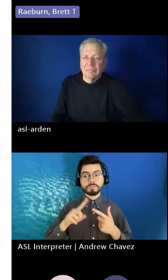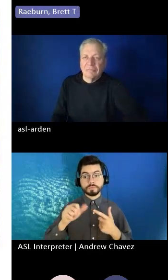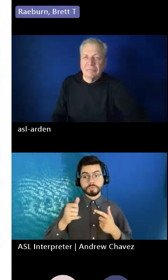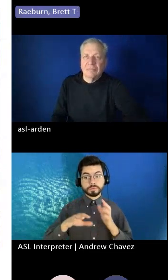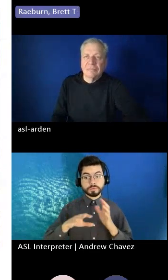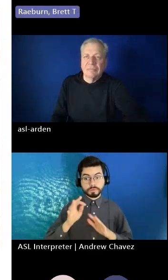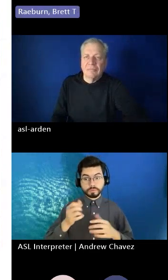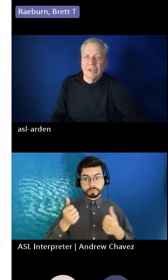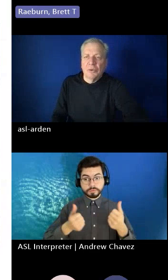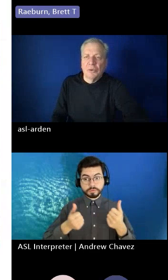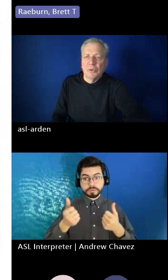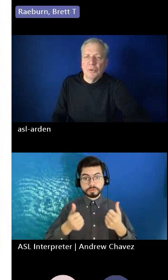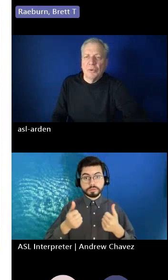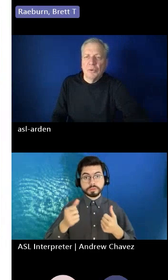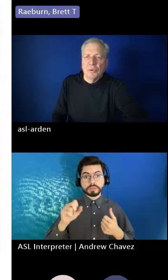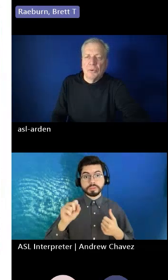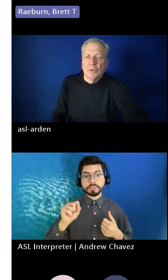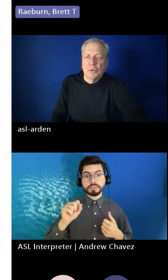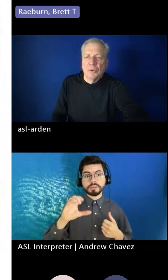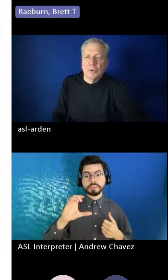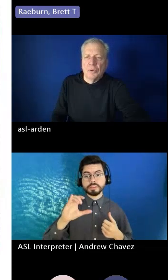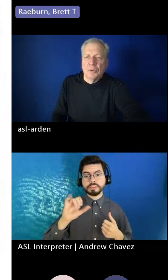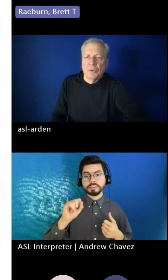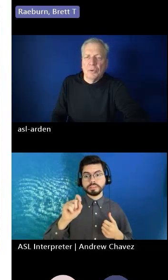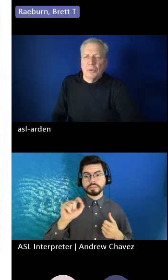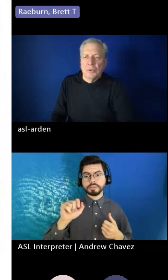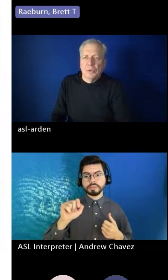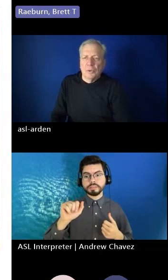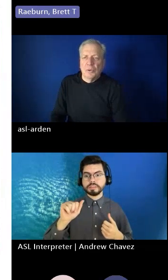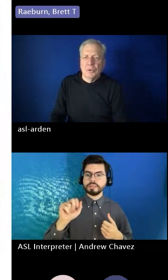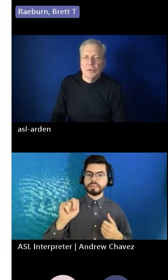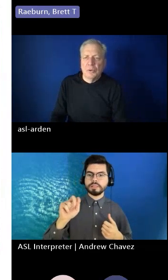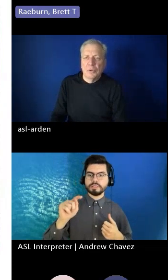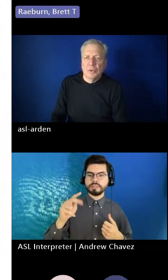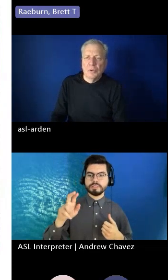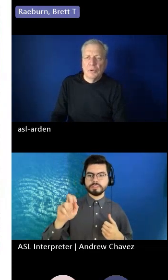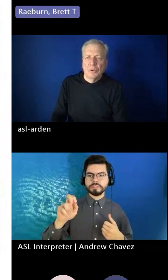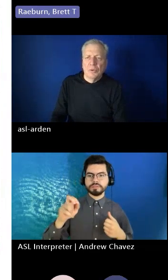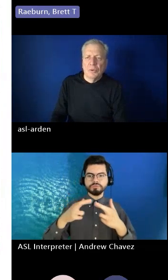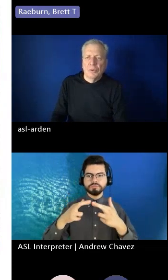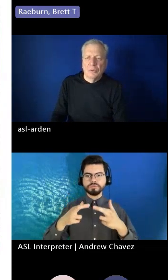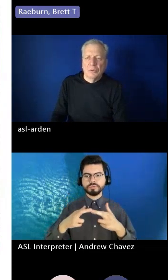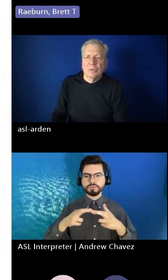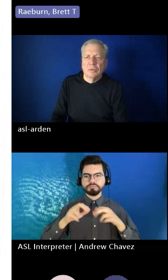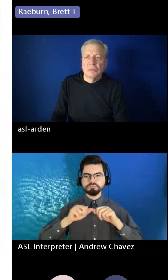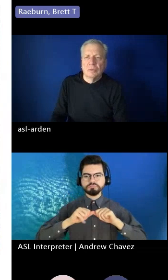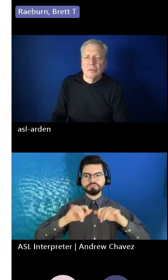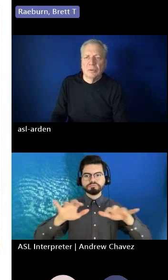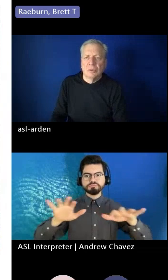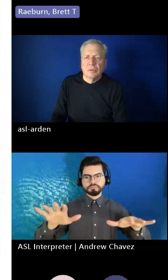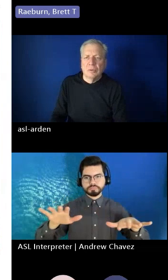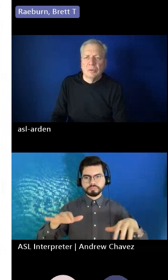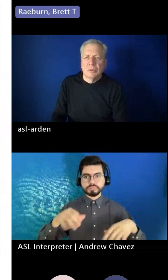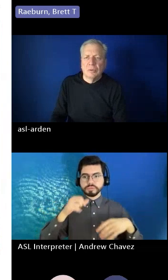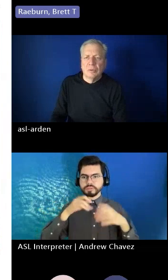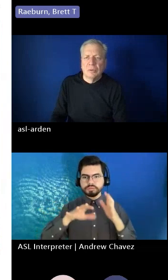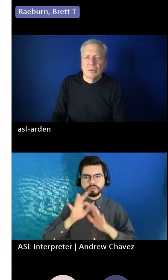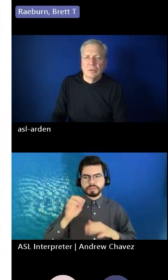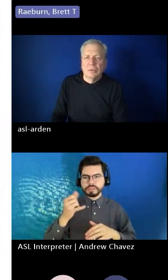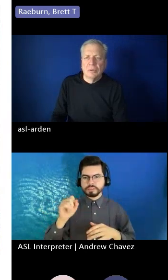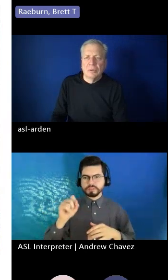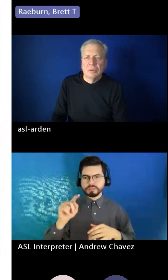this Cystanthe, which is a regional endemic, but had not been found in Yellowstone. And this one